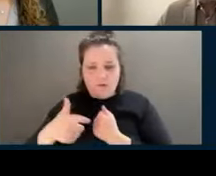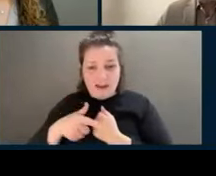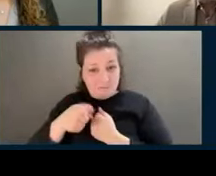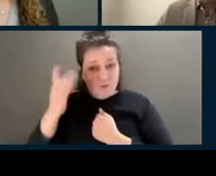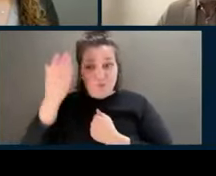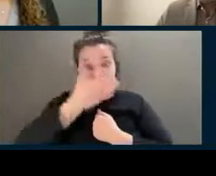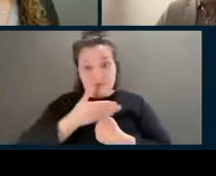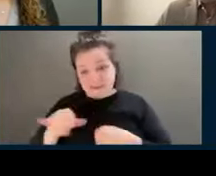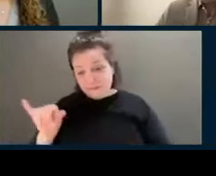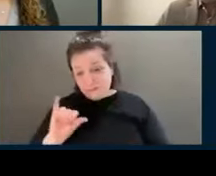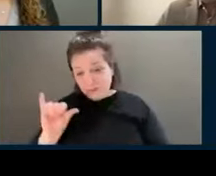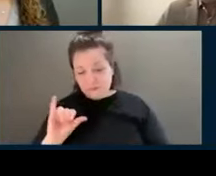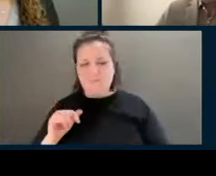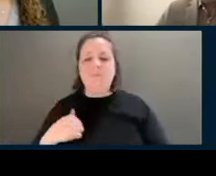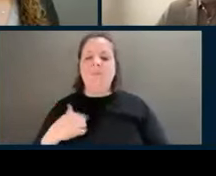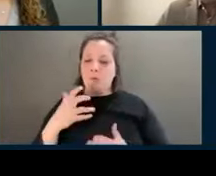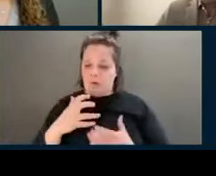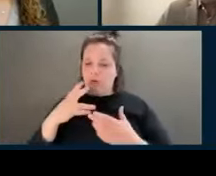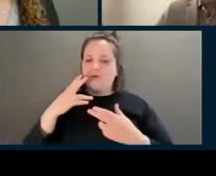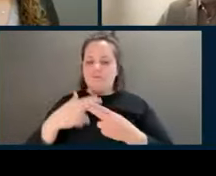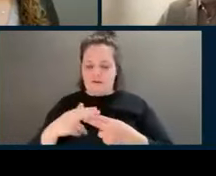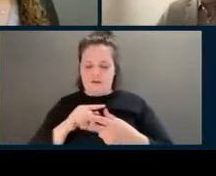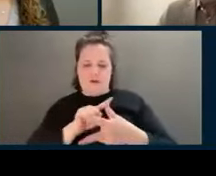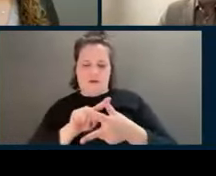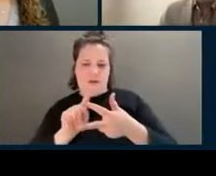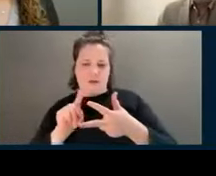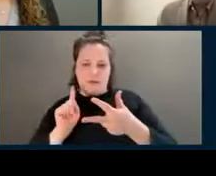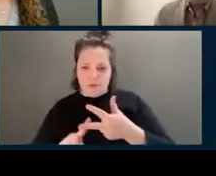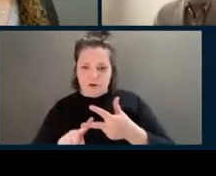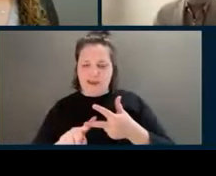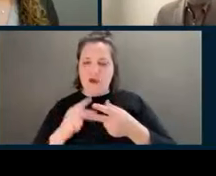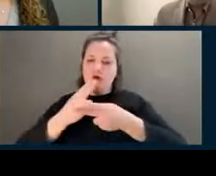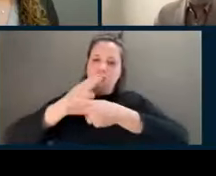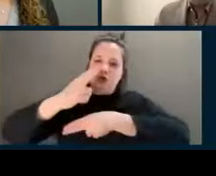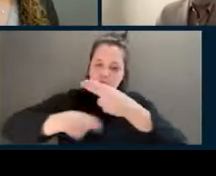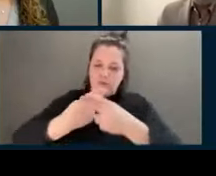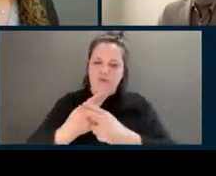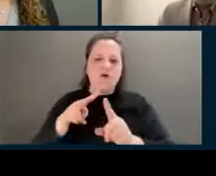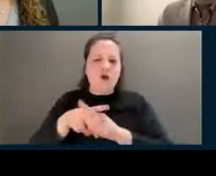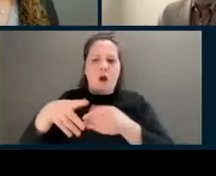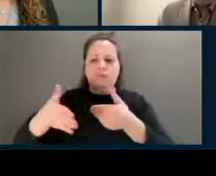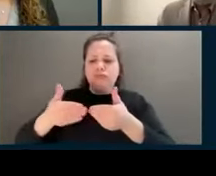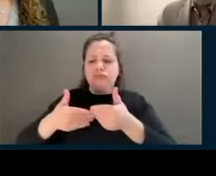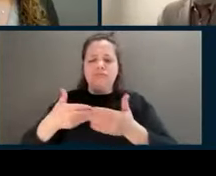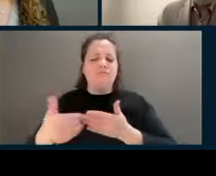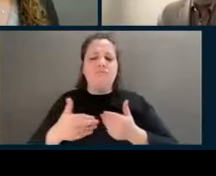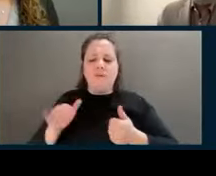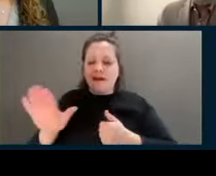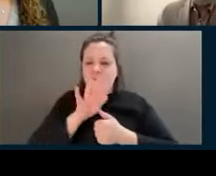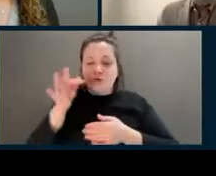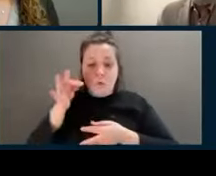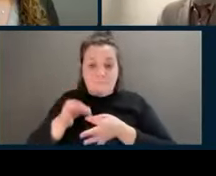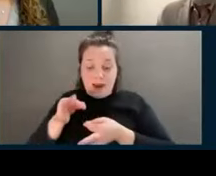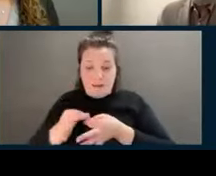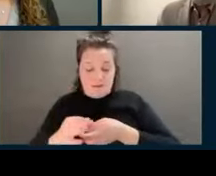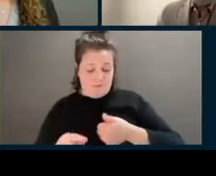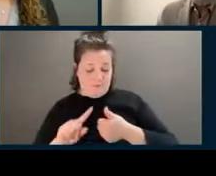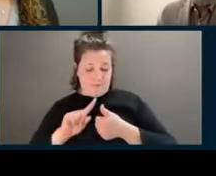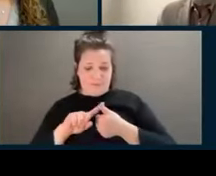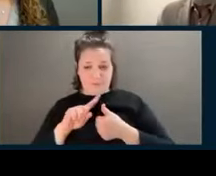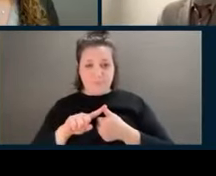are universal and applicable regardless of your faith, and I think it will help enhance security protocols. The first one is for